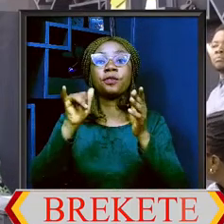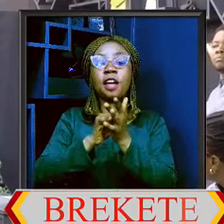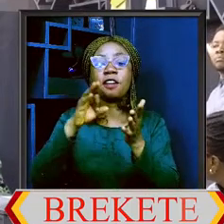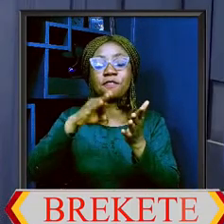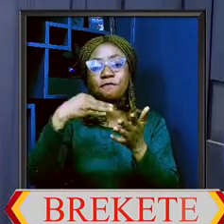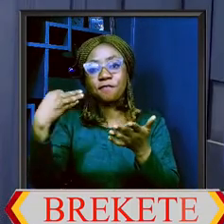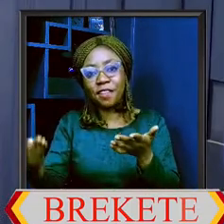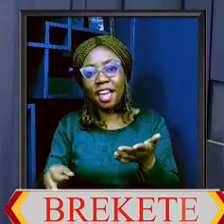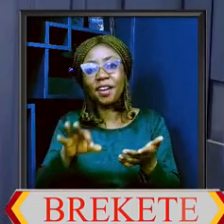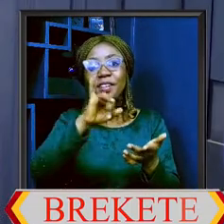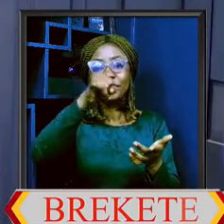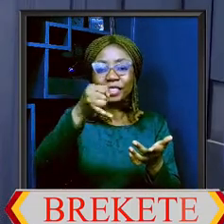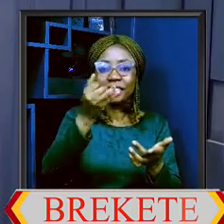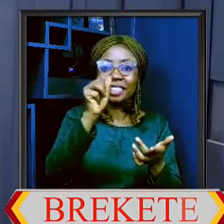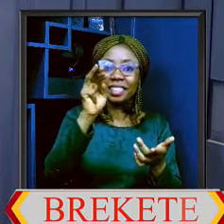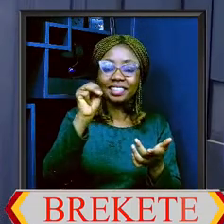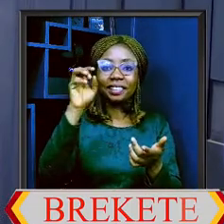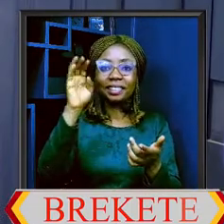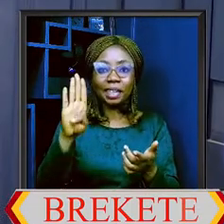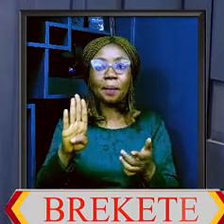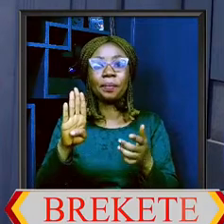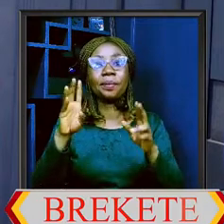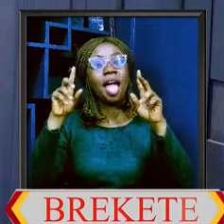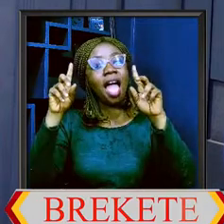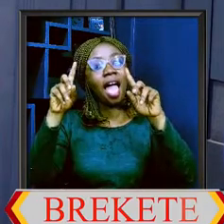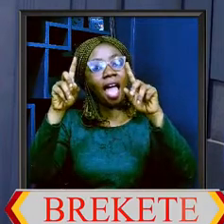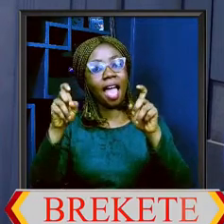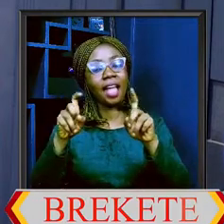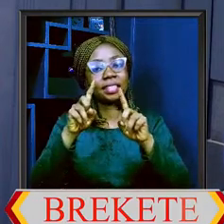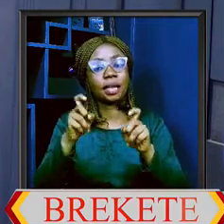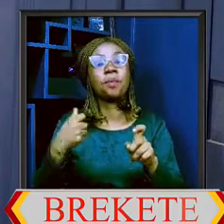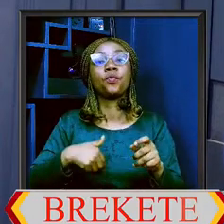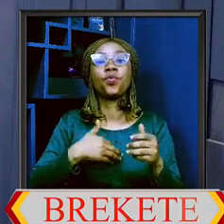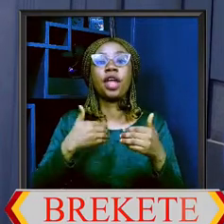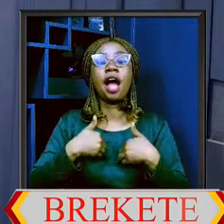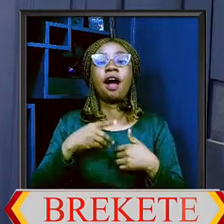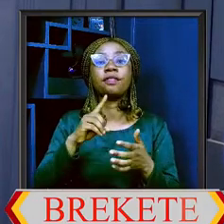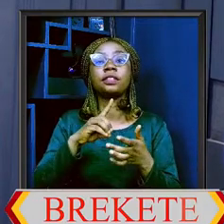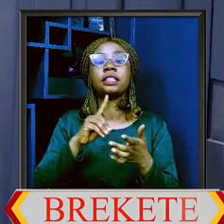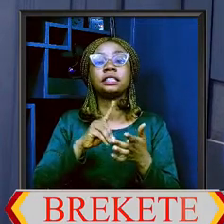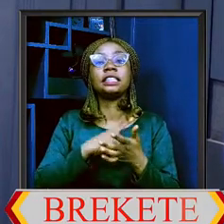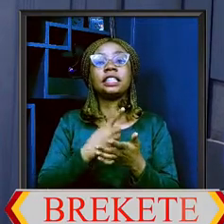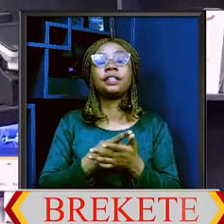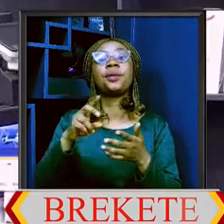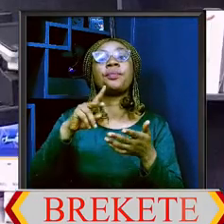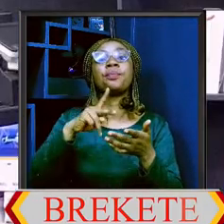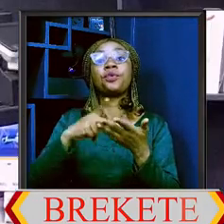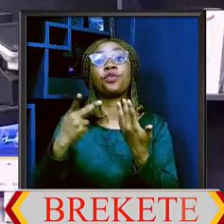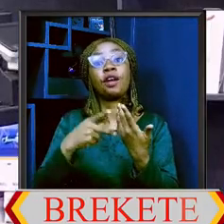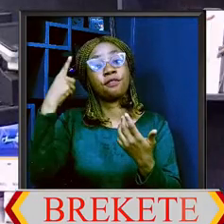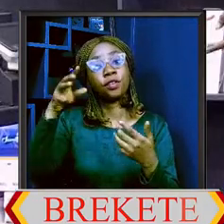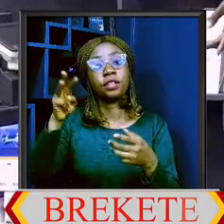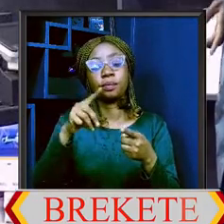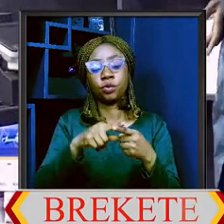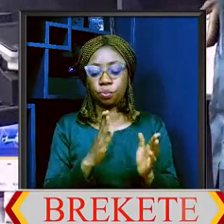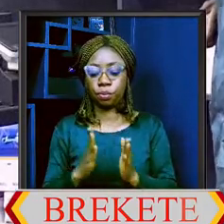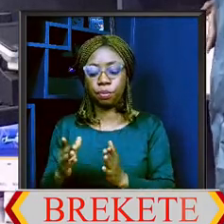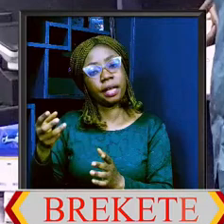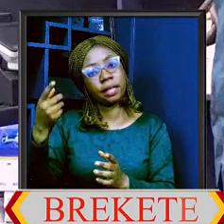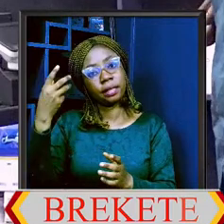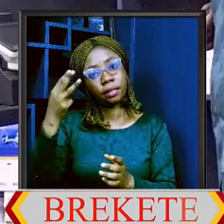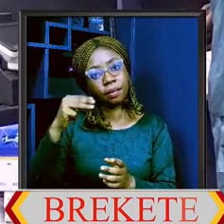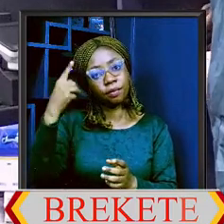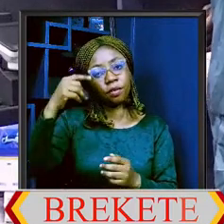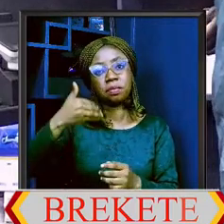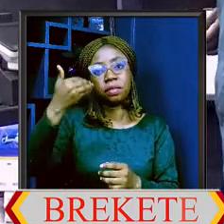their jam examination uh we also have pedegree program for them to prepare them for the next Jam one